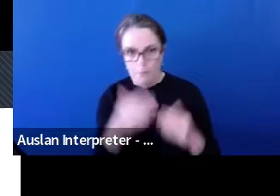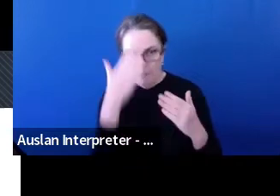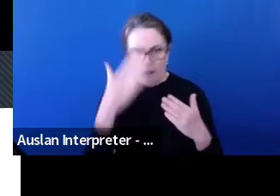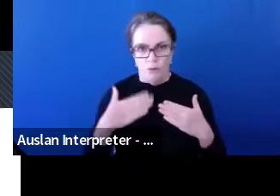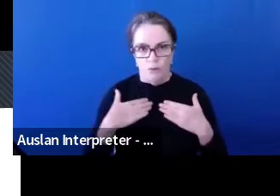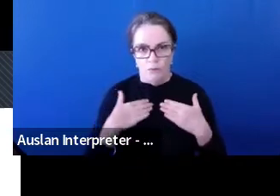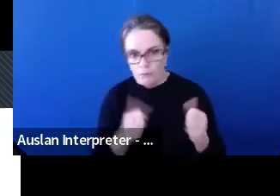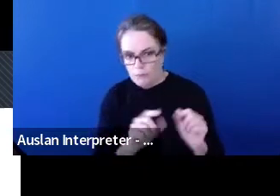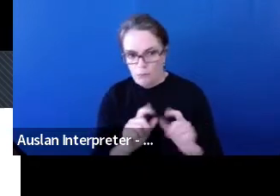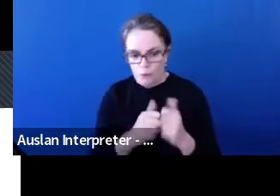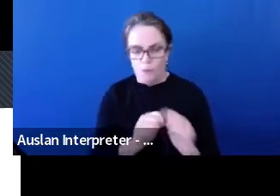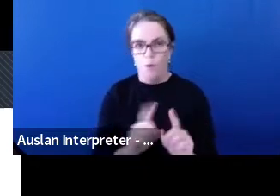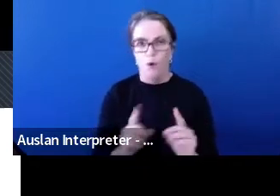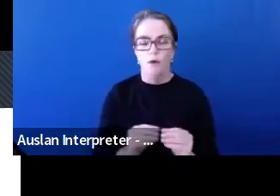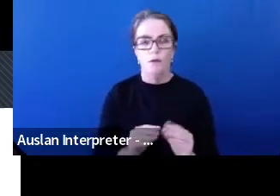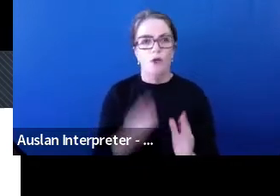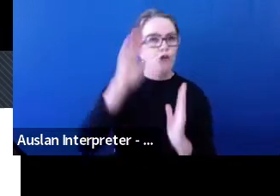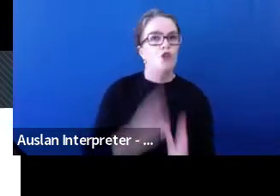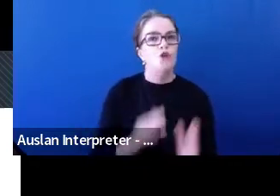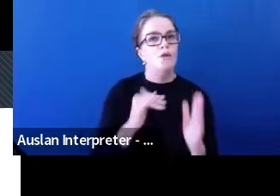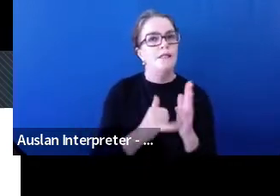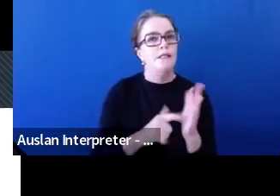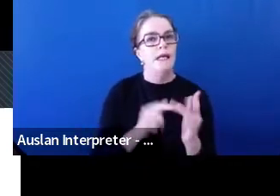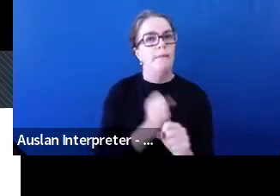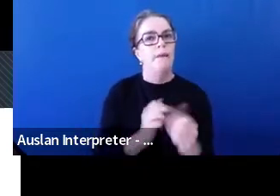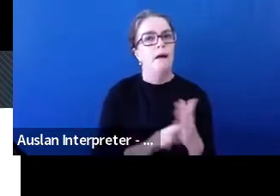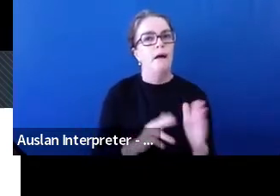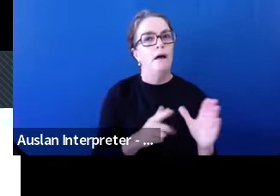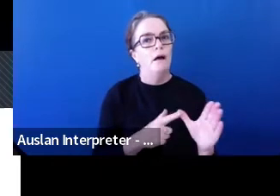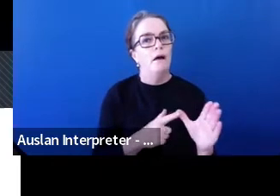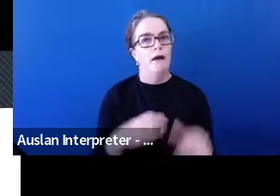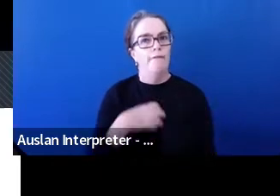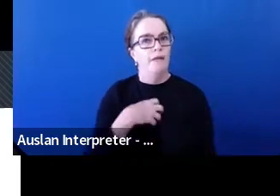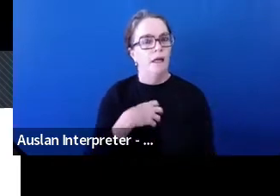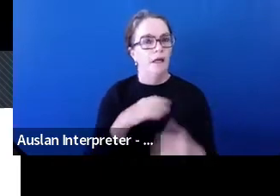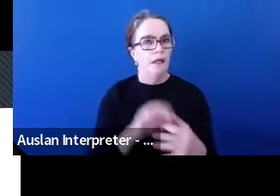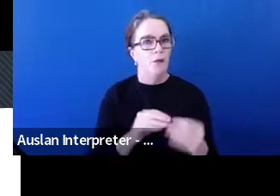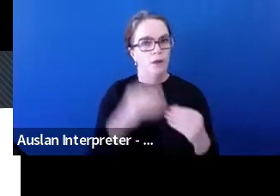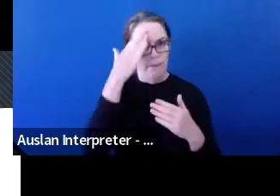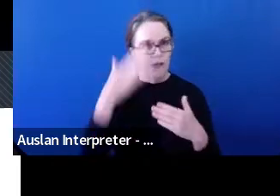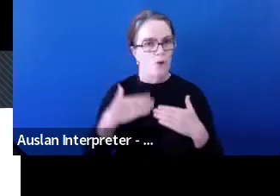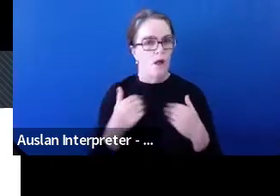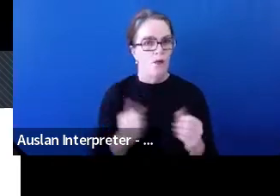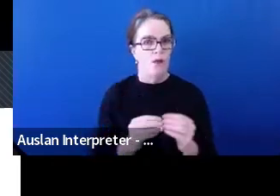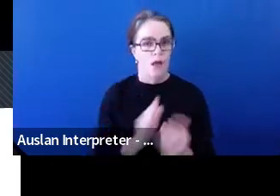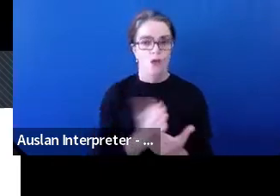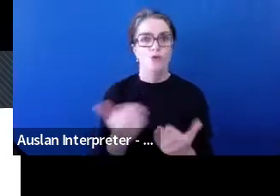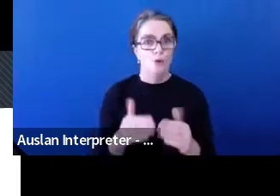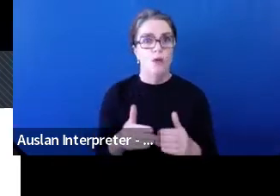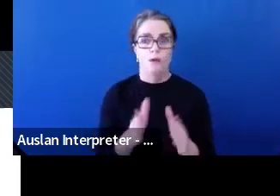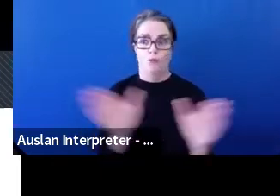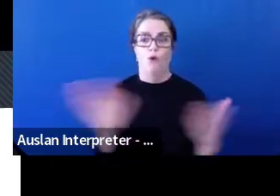fear associated with mental health issues, true across the community, but particularly true in certain